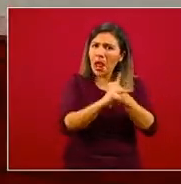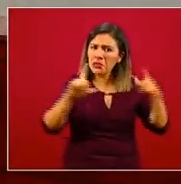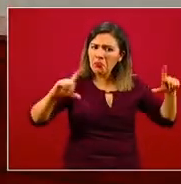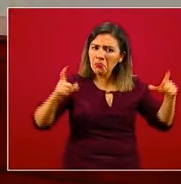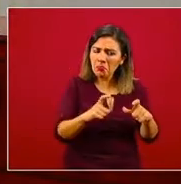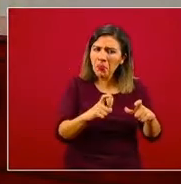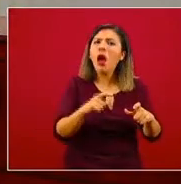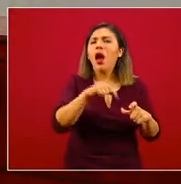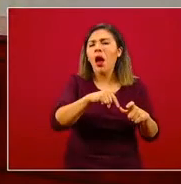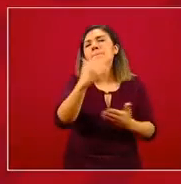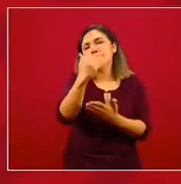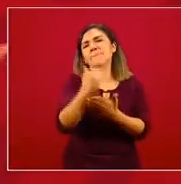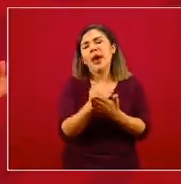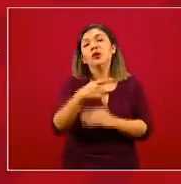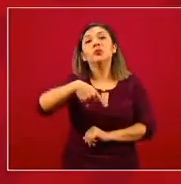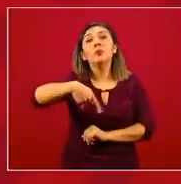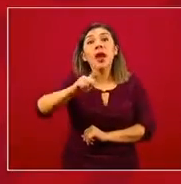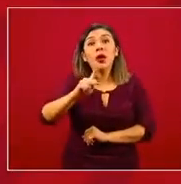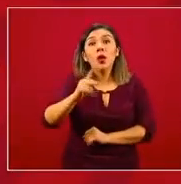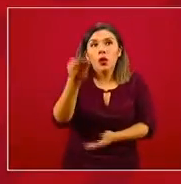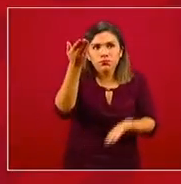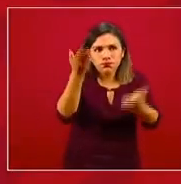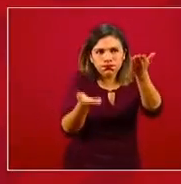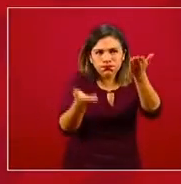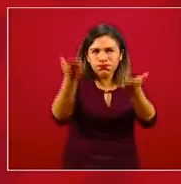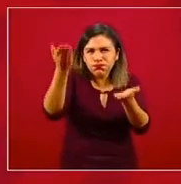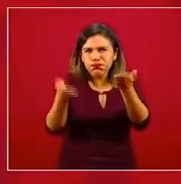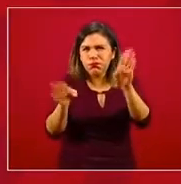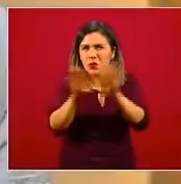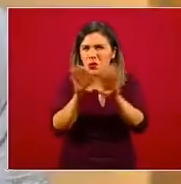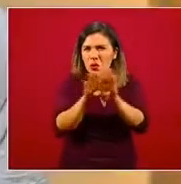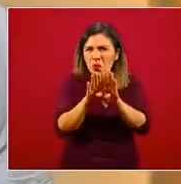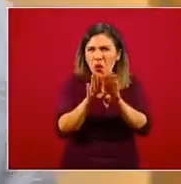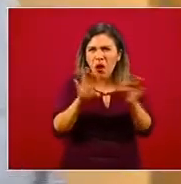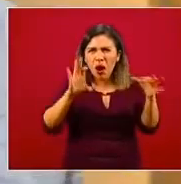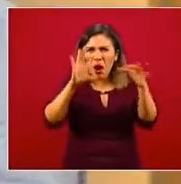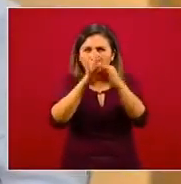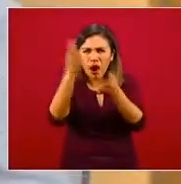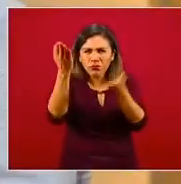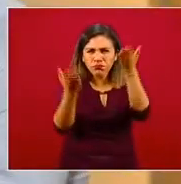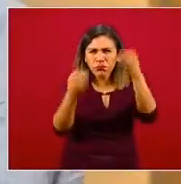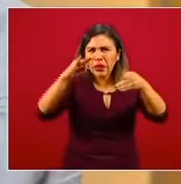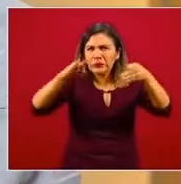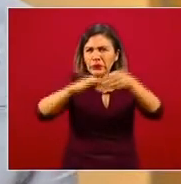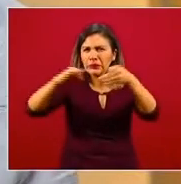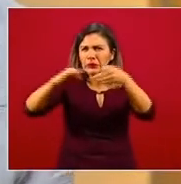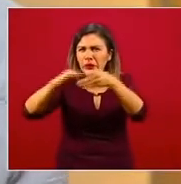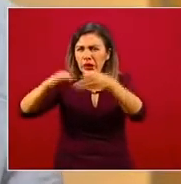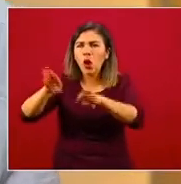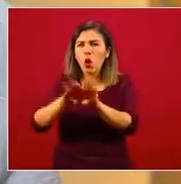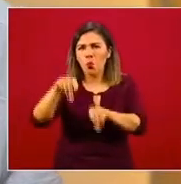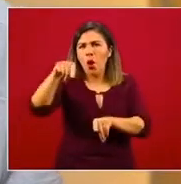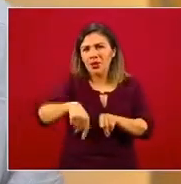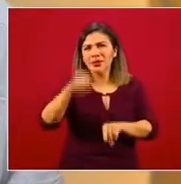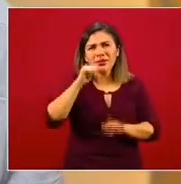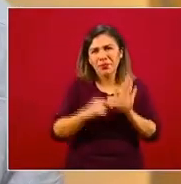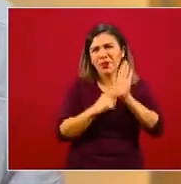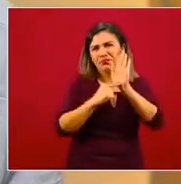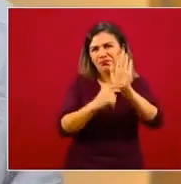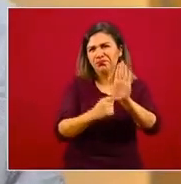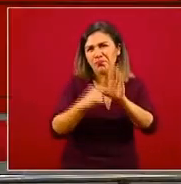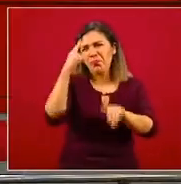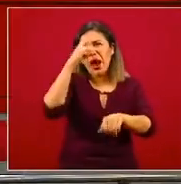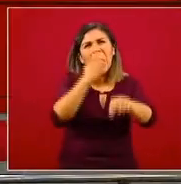fatalities. Countries with smaller populations have fewer fatalities. But if you compare this with the incidence